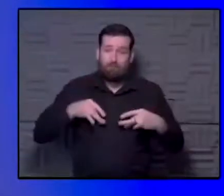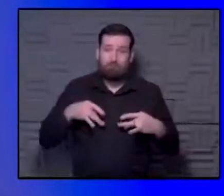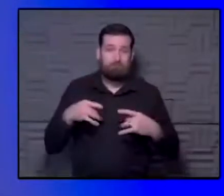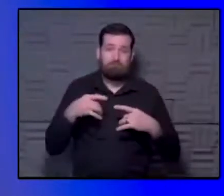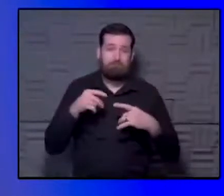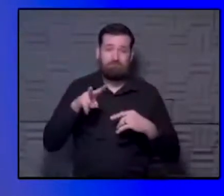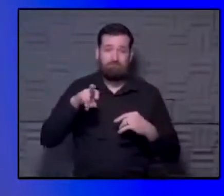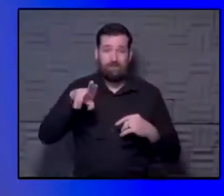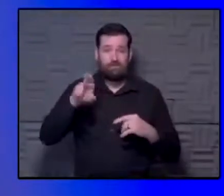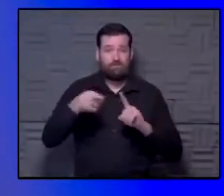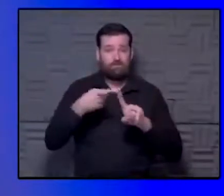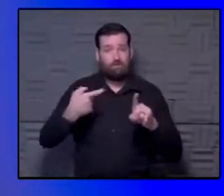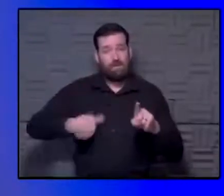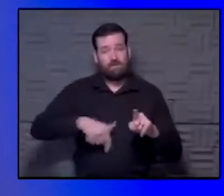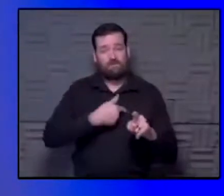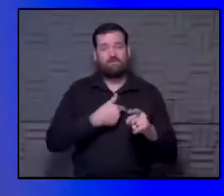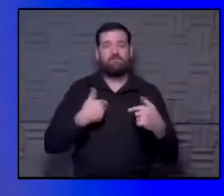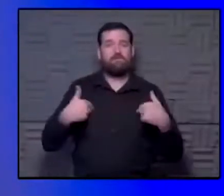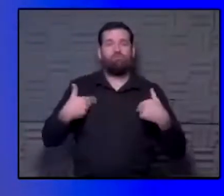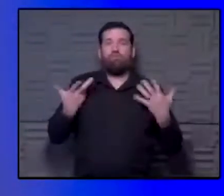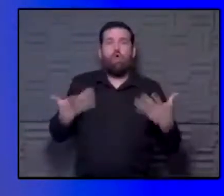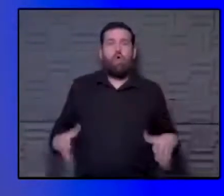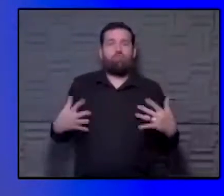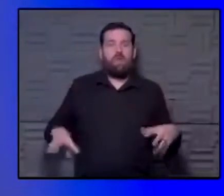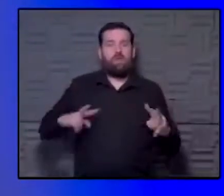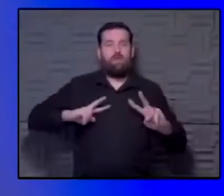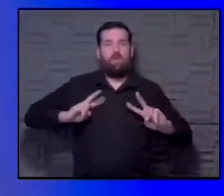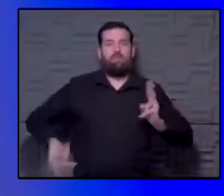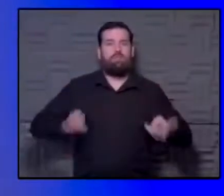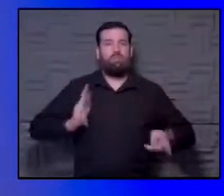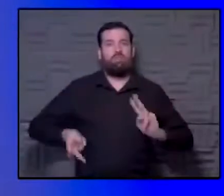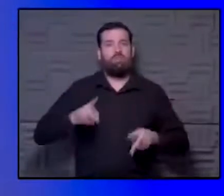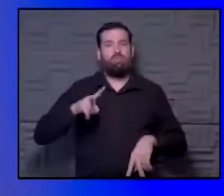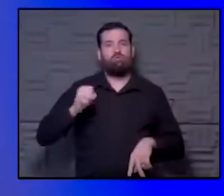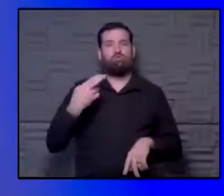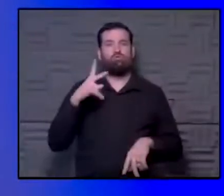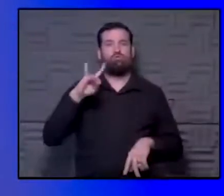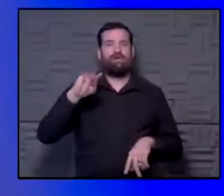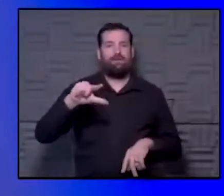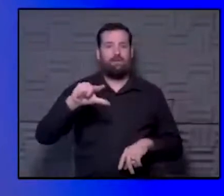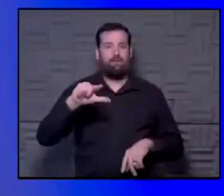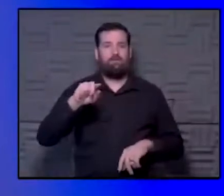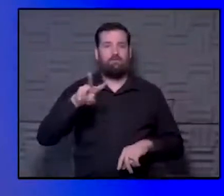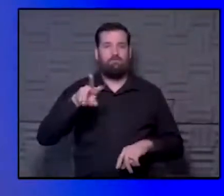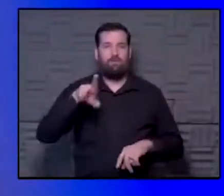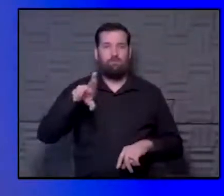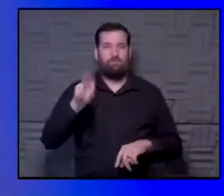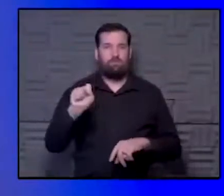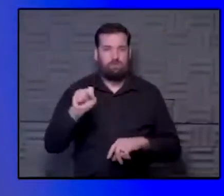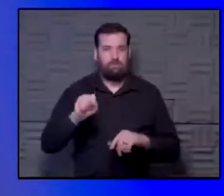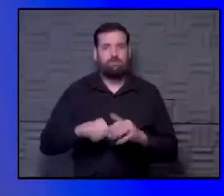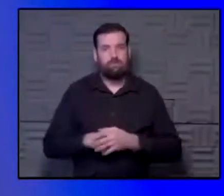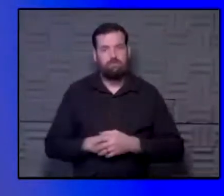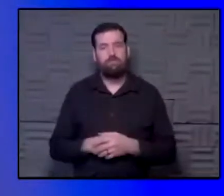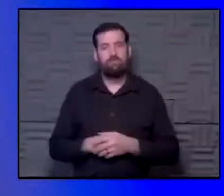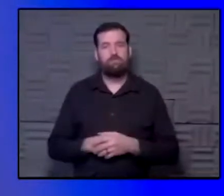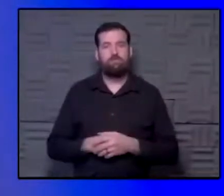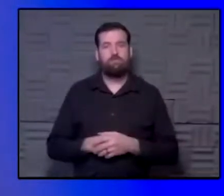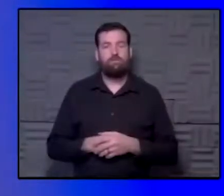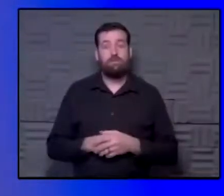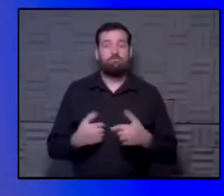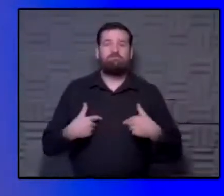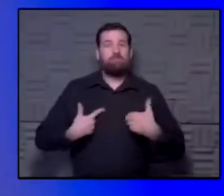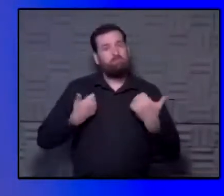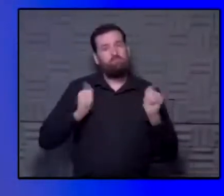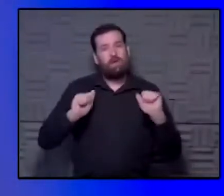us. And I was already shedding the virus at that point. And so I'm trying